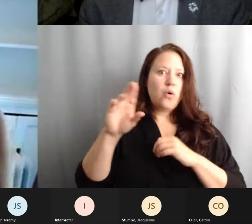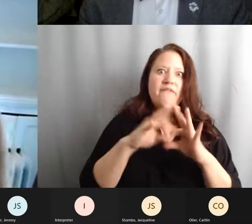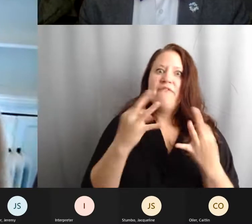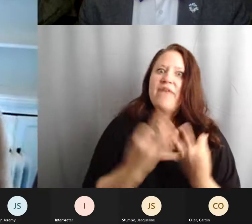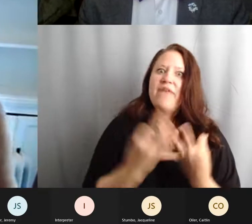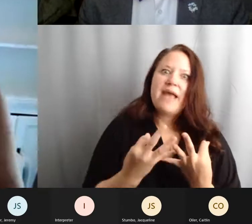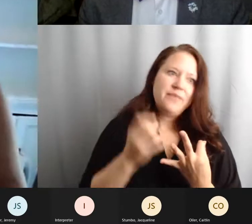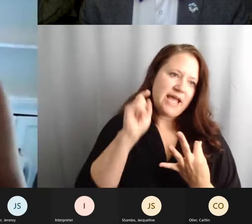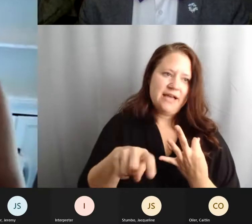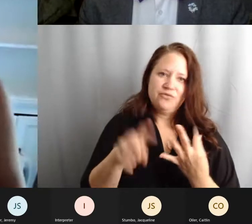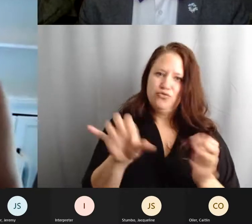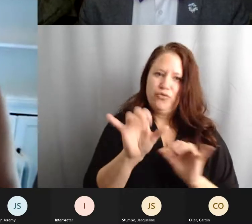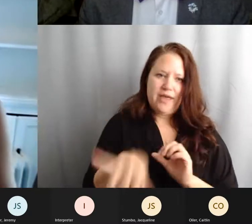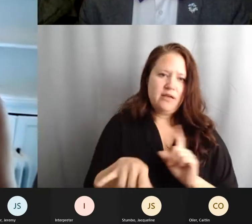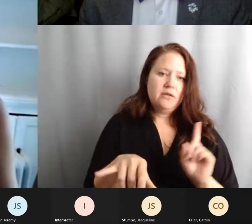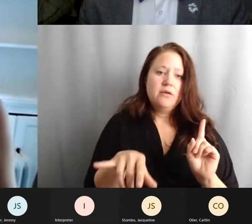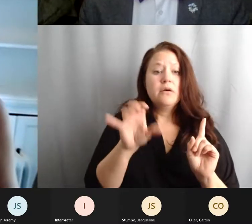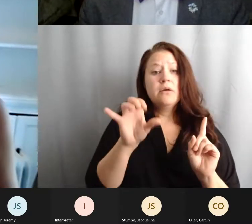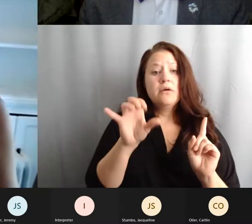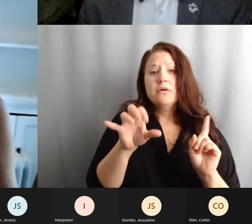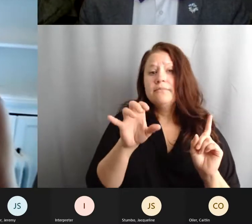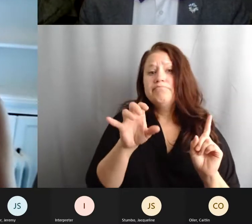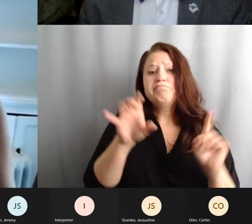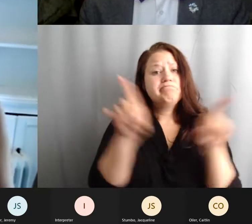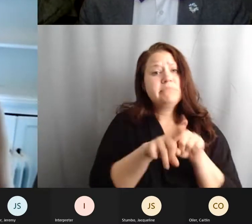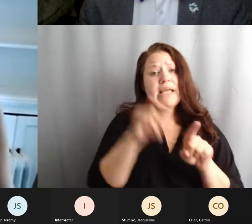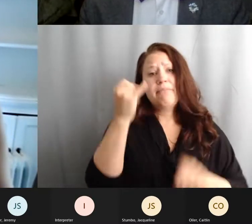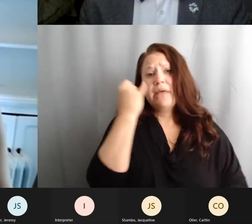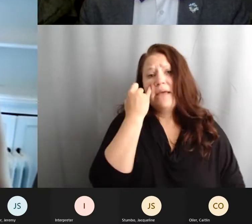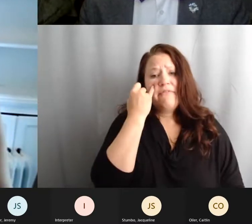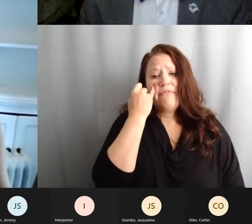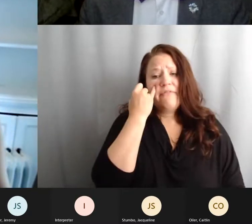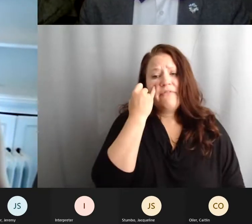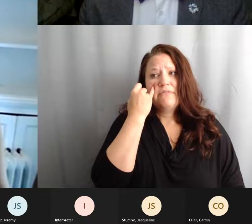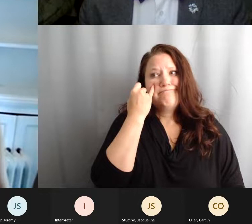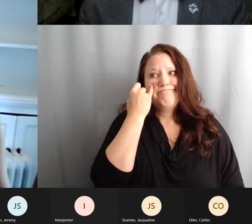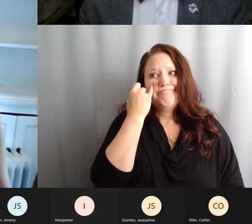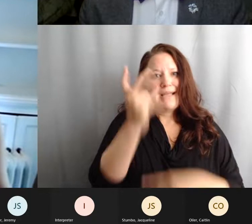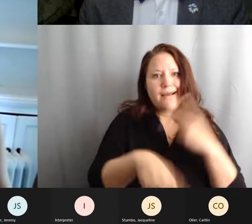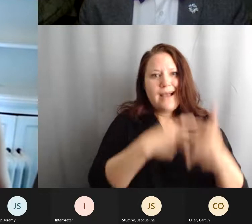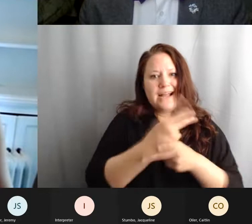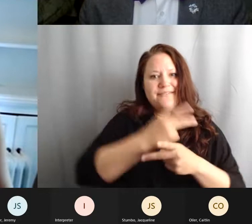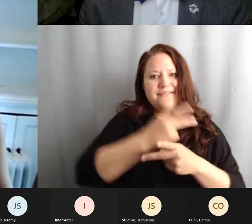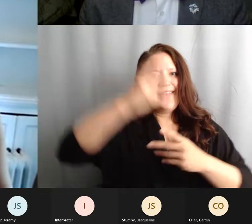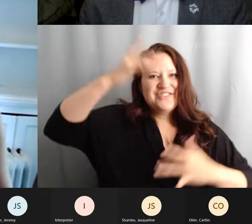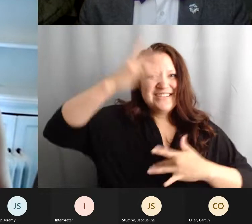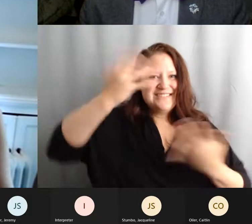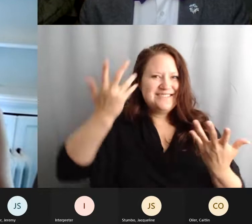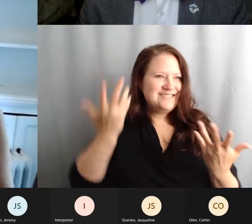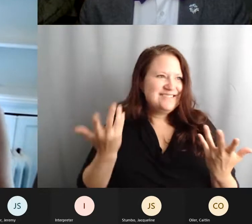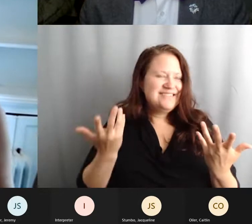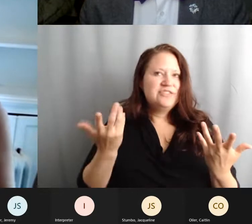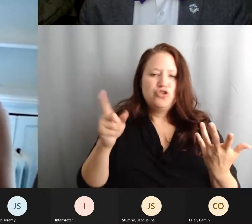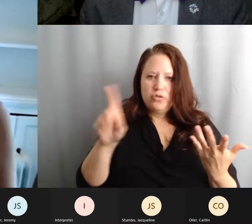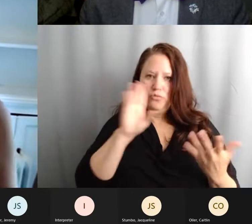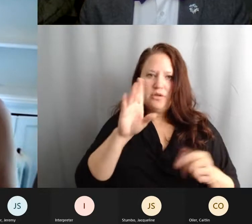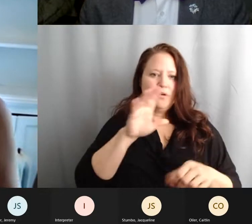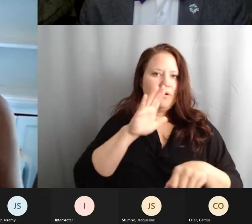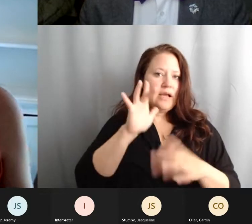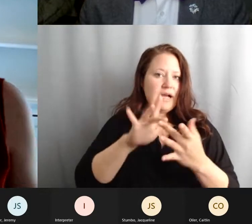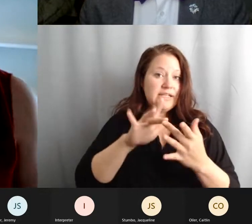that has to do that. And this would be treated just like you would do for any illness, of course. You would contact